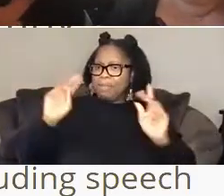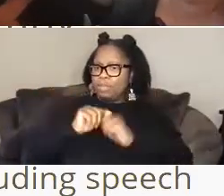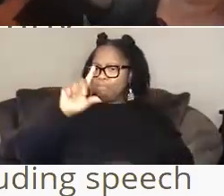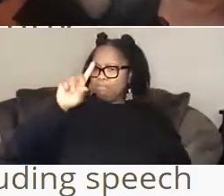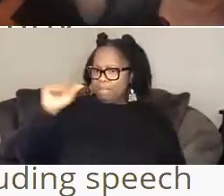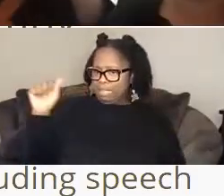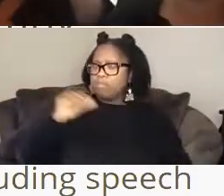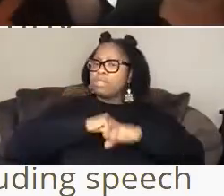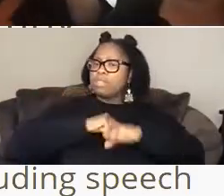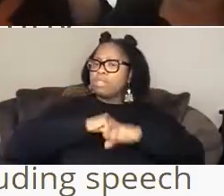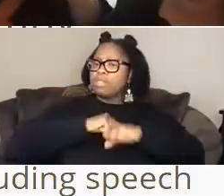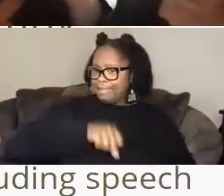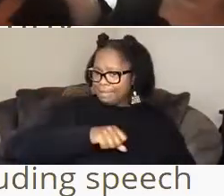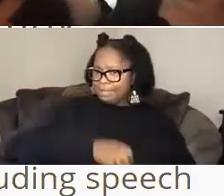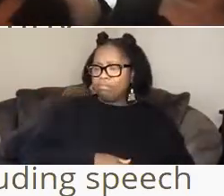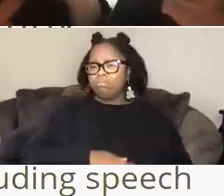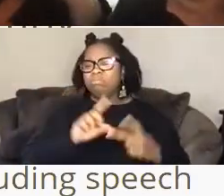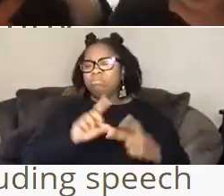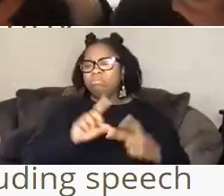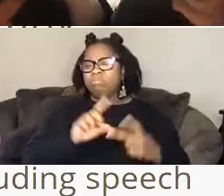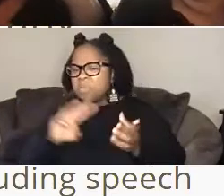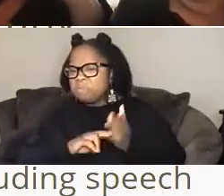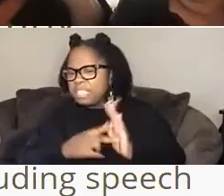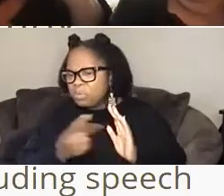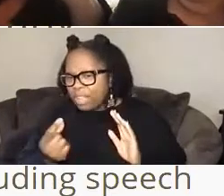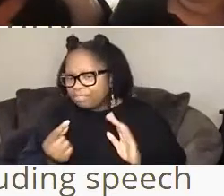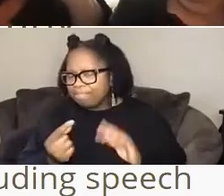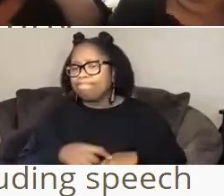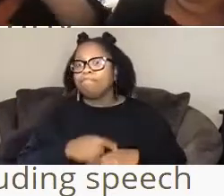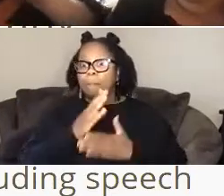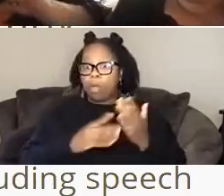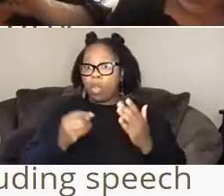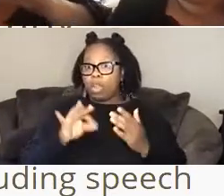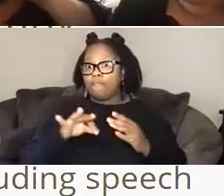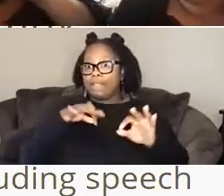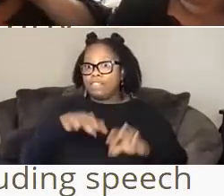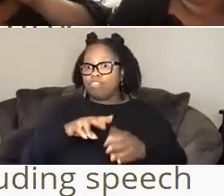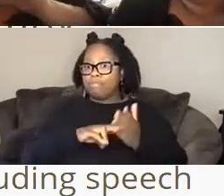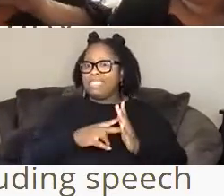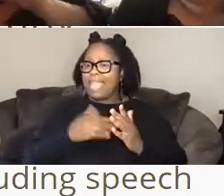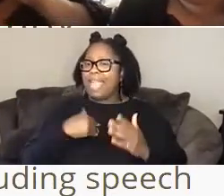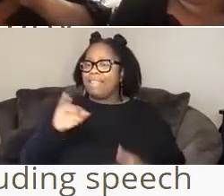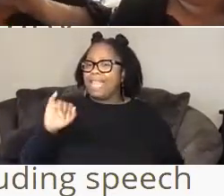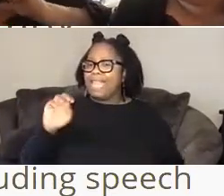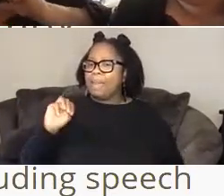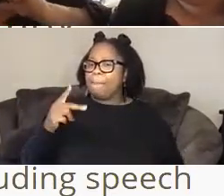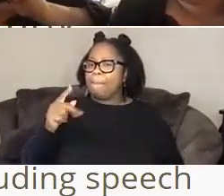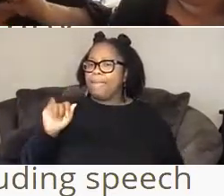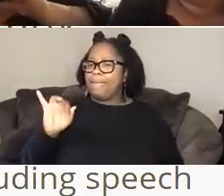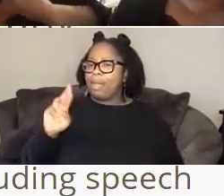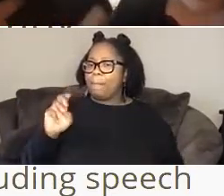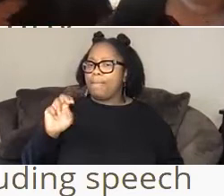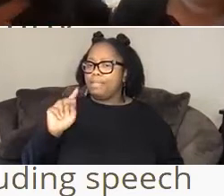Now we looked at like, what does it mean to be disabled? Part of the definition of disability is having an impairment. So now we're looking at, okay, what's the definition